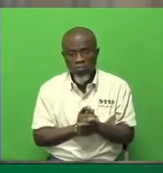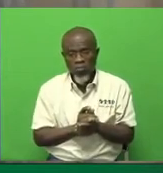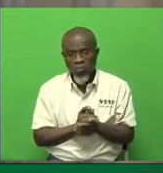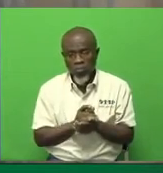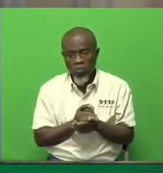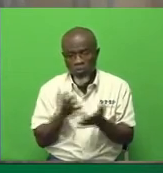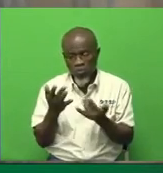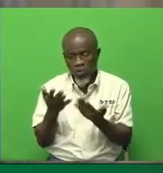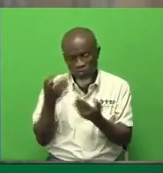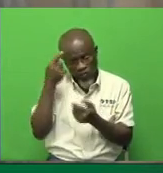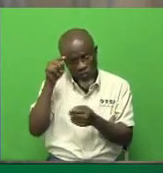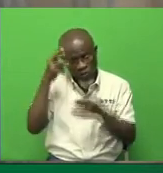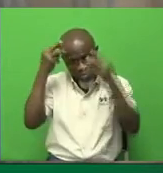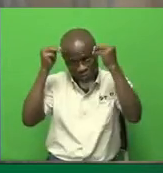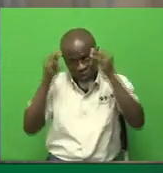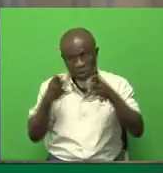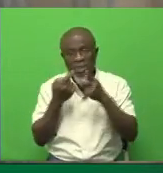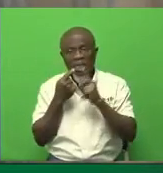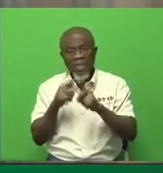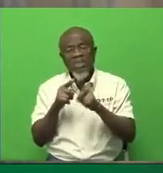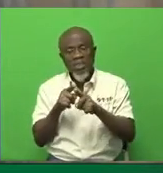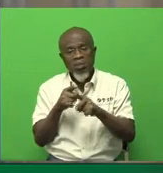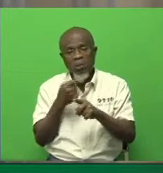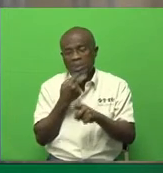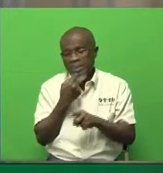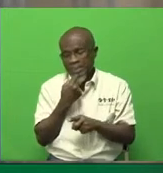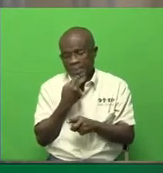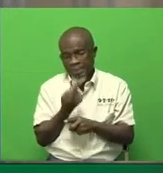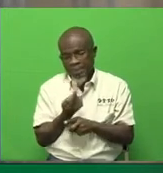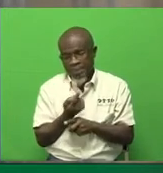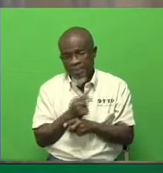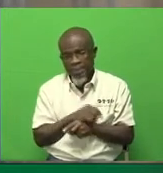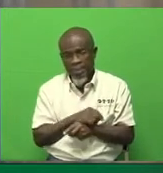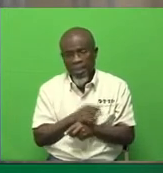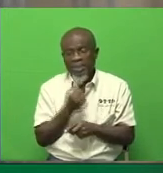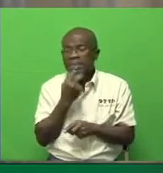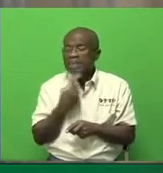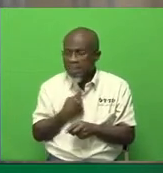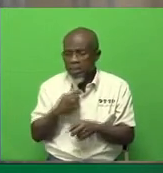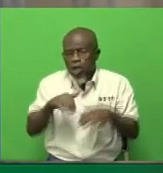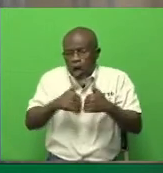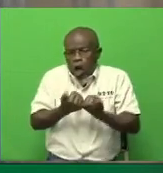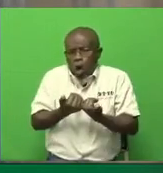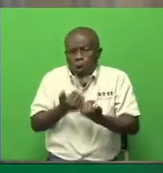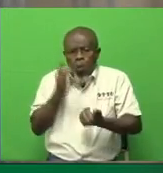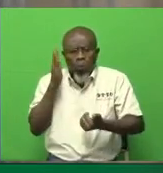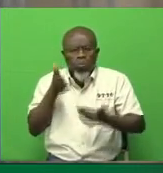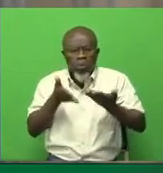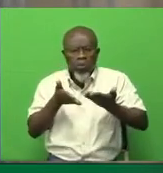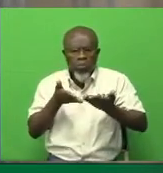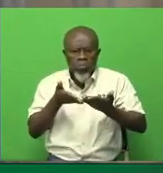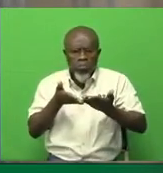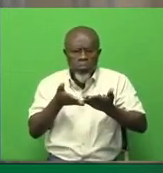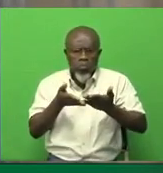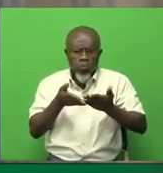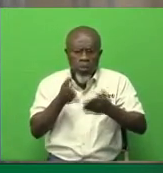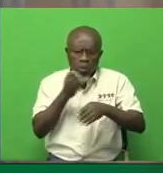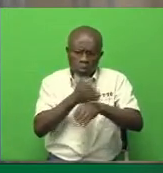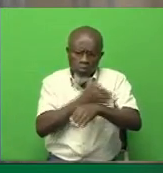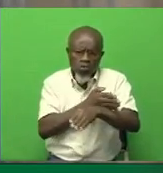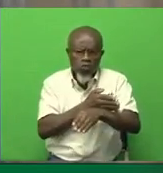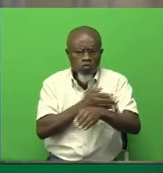various changes to the fiscal regime and tell us how are we going to revitalize and